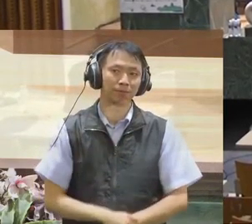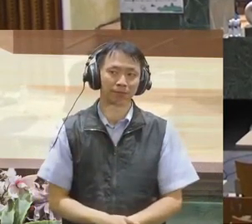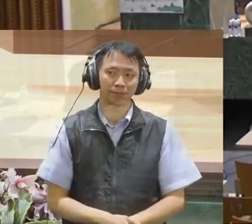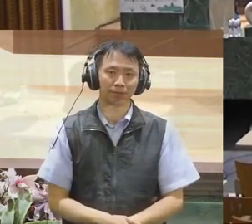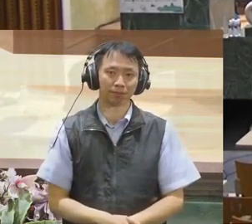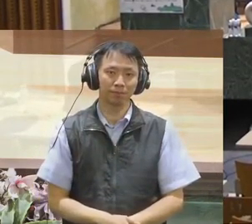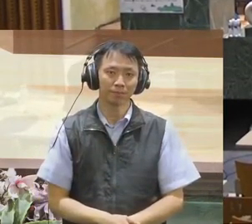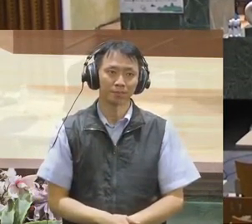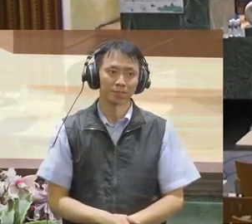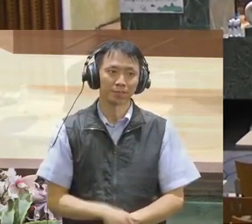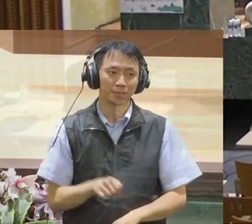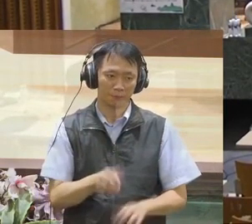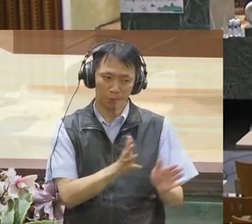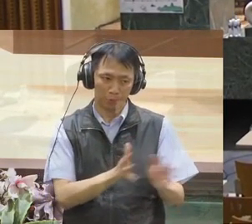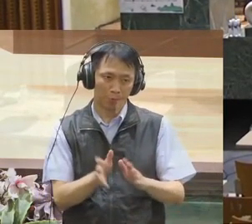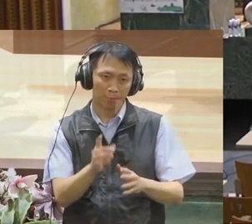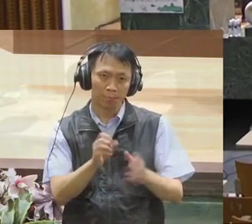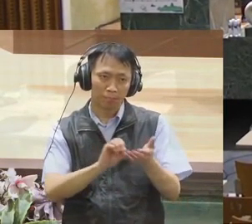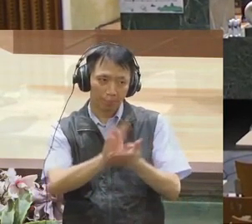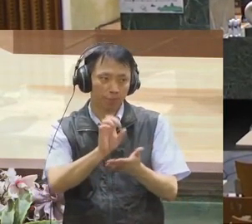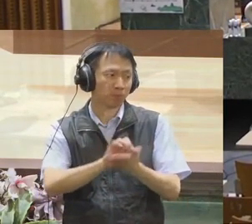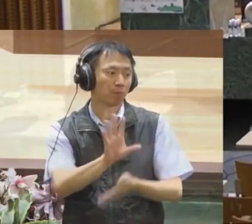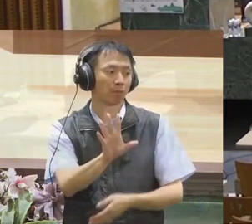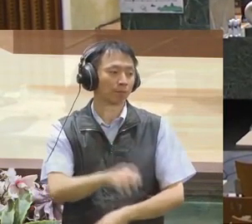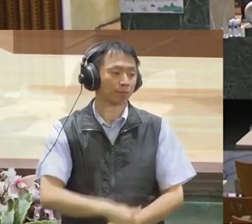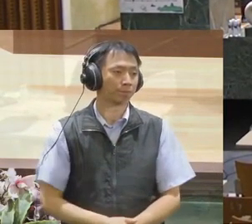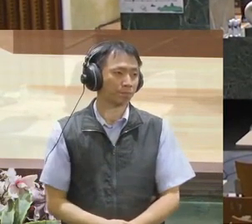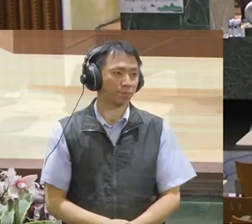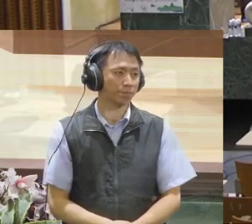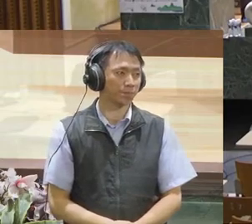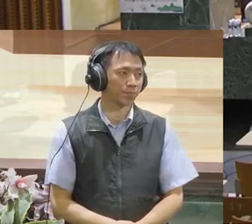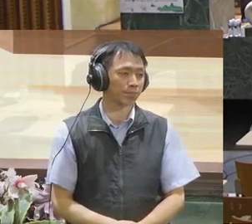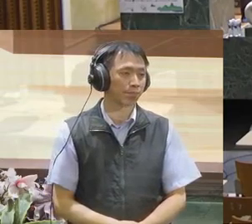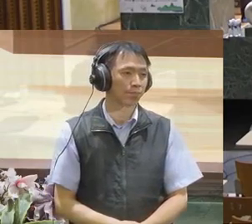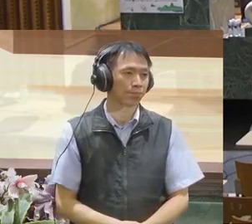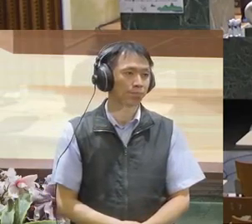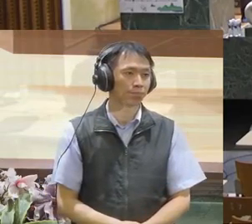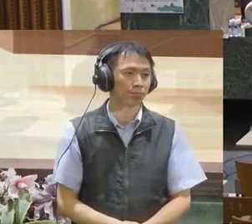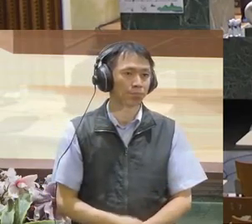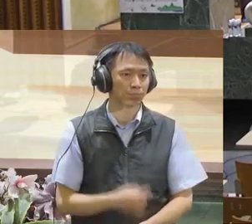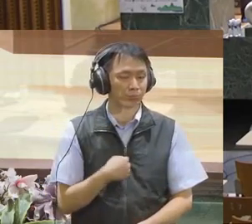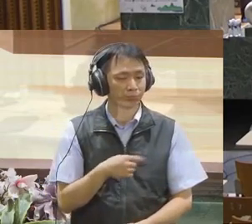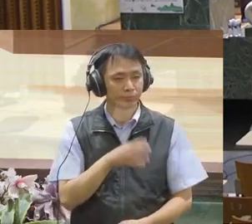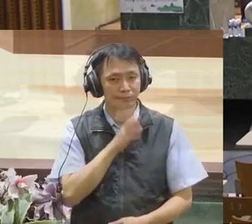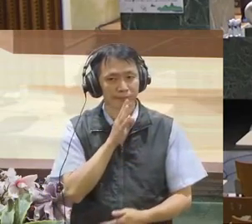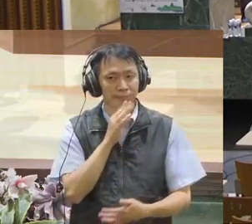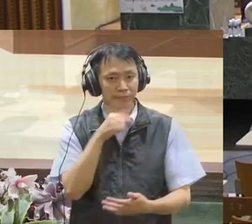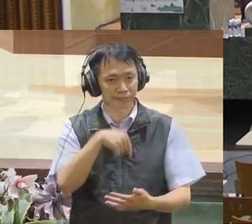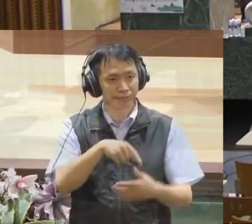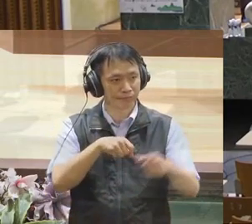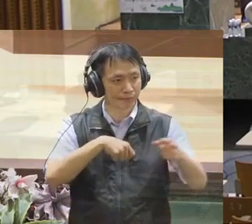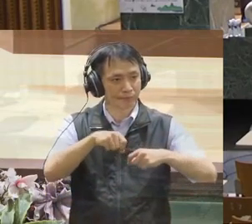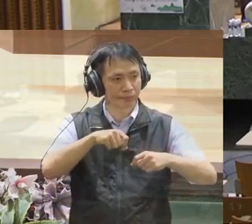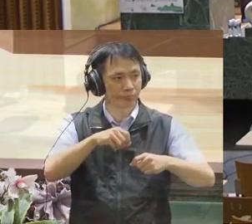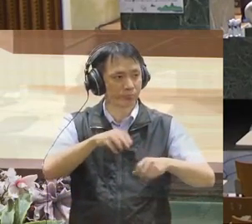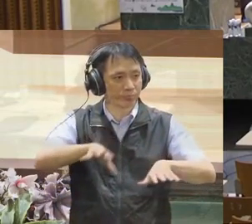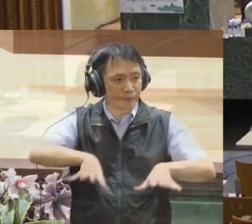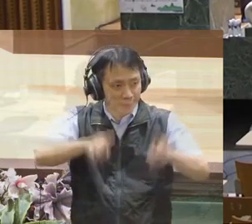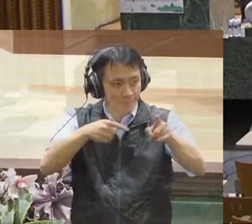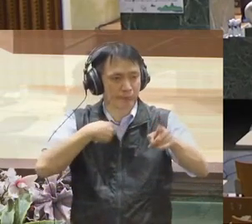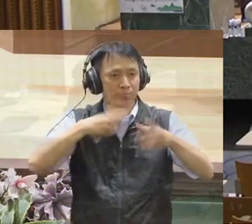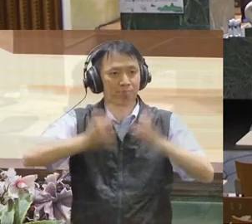there. I guess you could say I'm a founding member of the project or close to that. I was in it, I think,